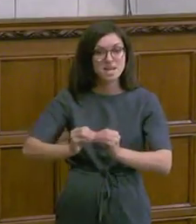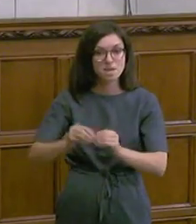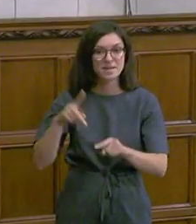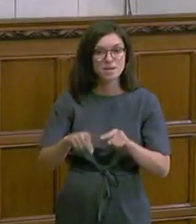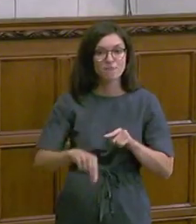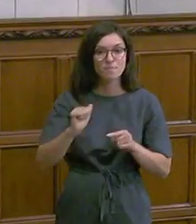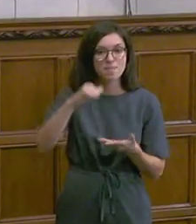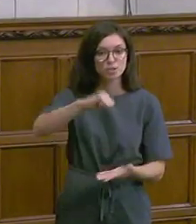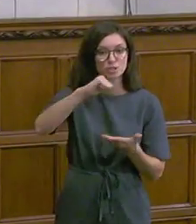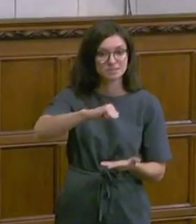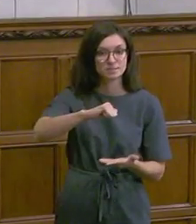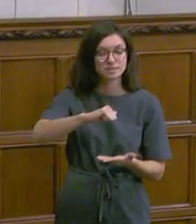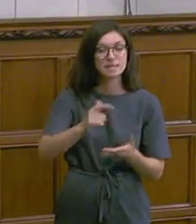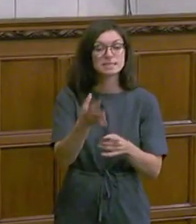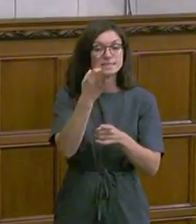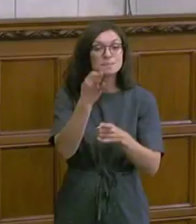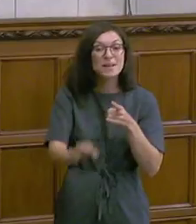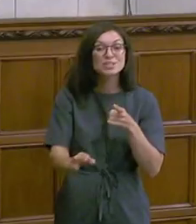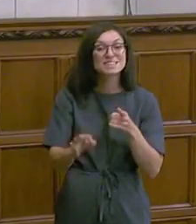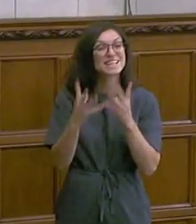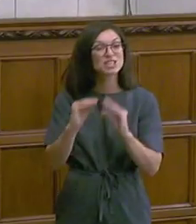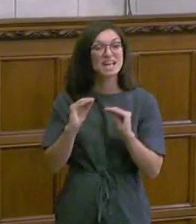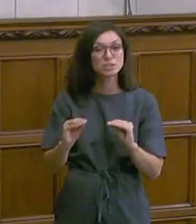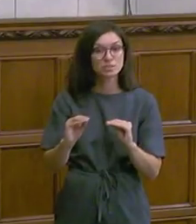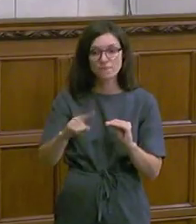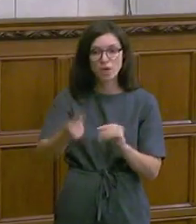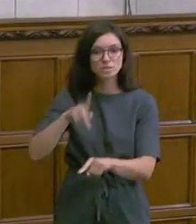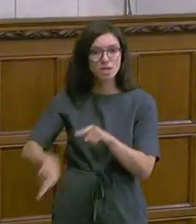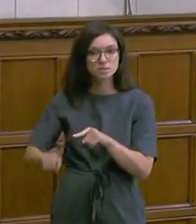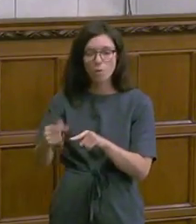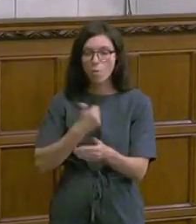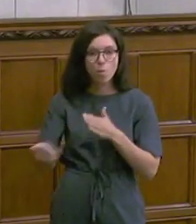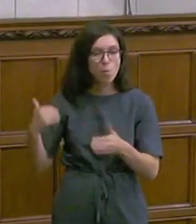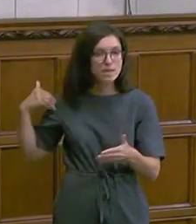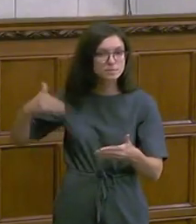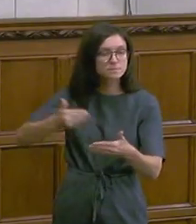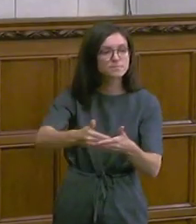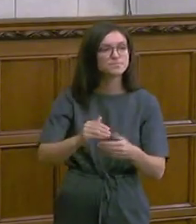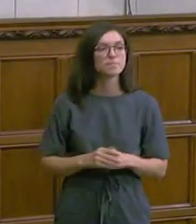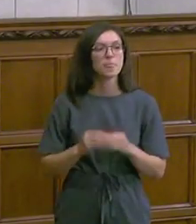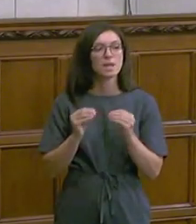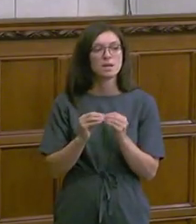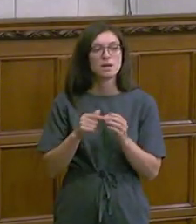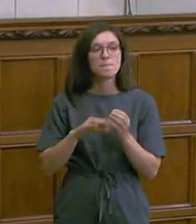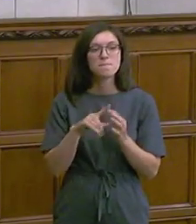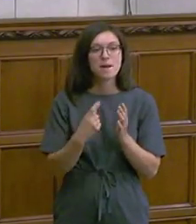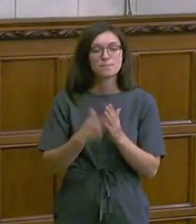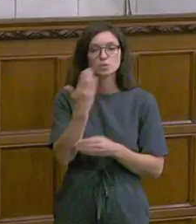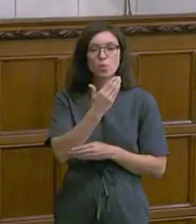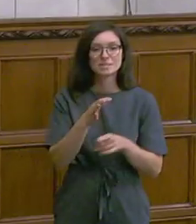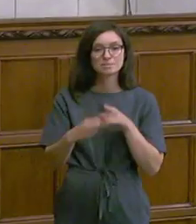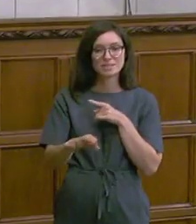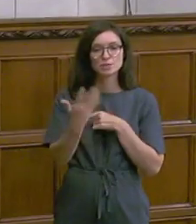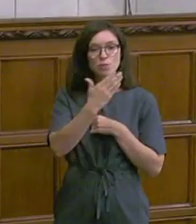times, specialist provision is always the first to go. Bamborough School is a specialist school in my